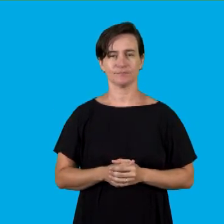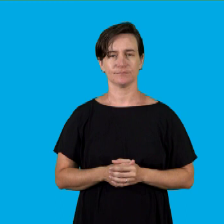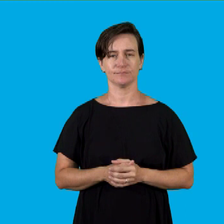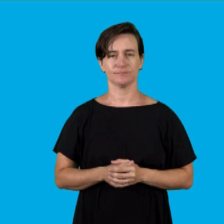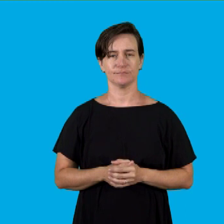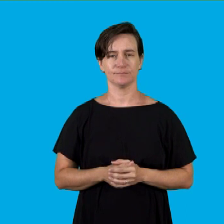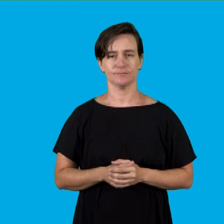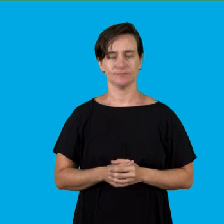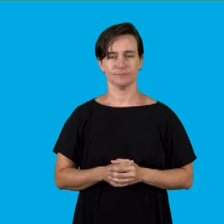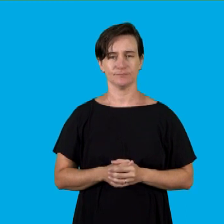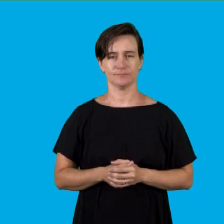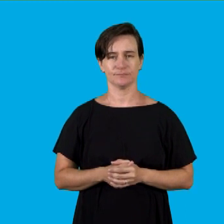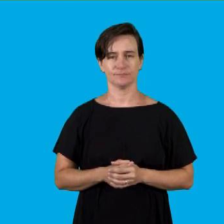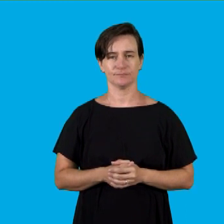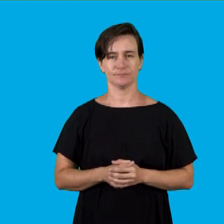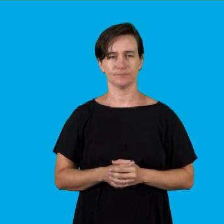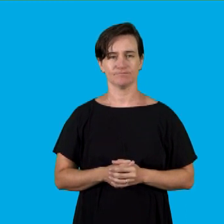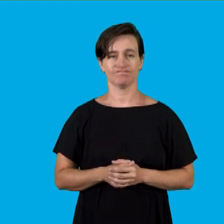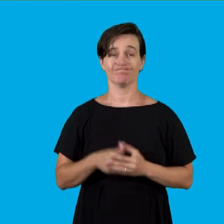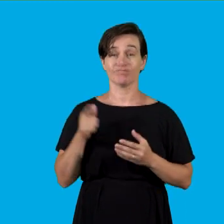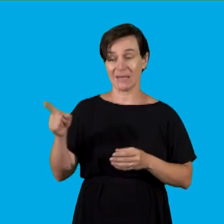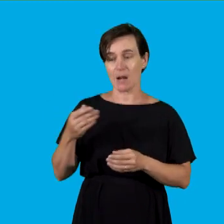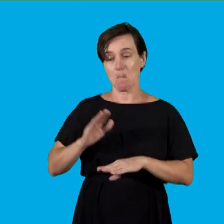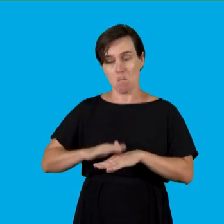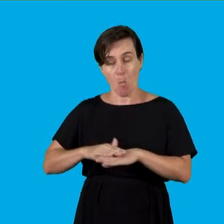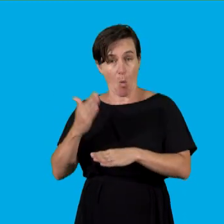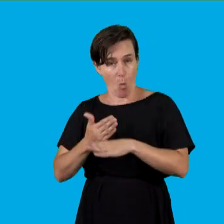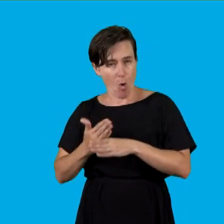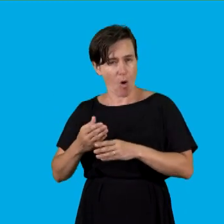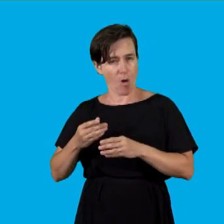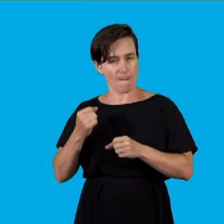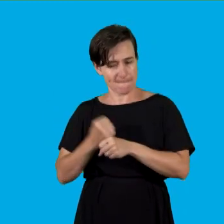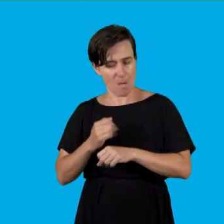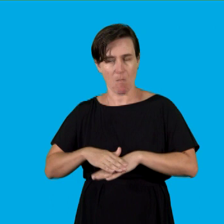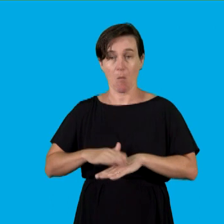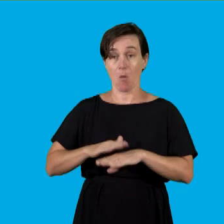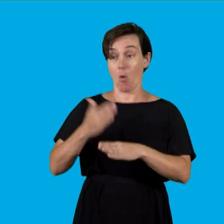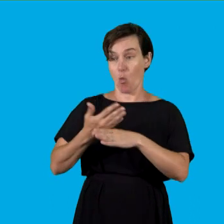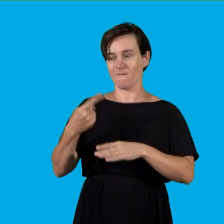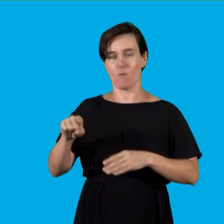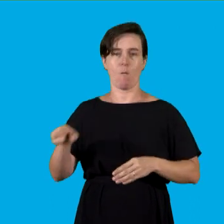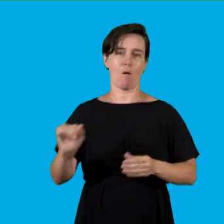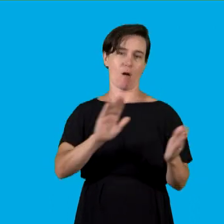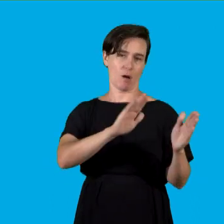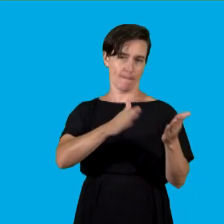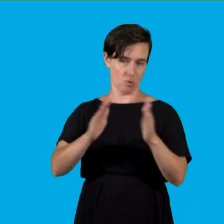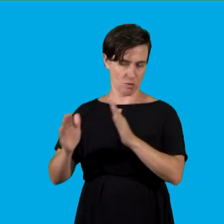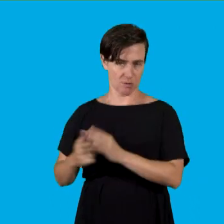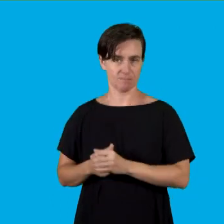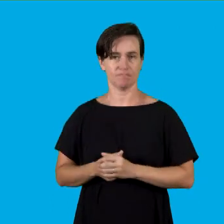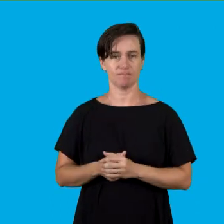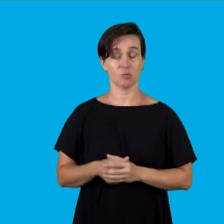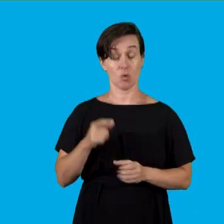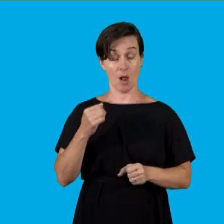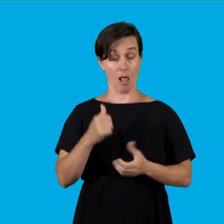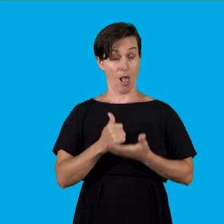Initiatives that businesses can take to address unemployment. Create jobs for members of the community. So in